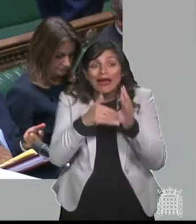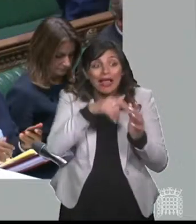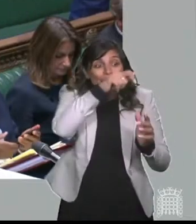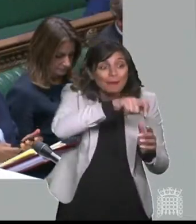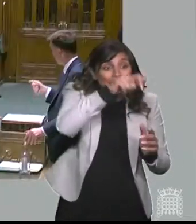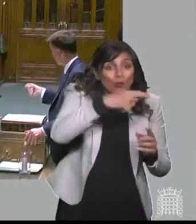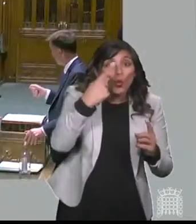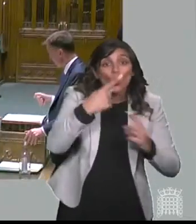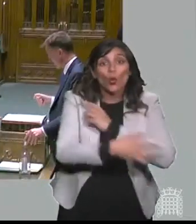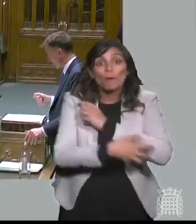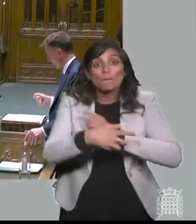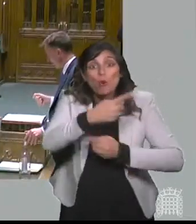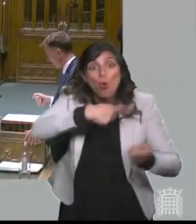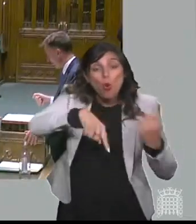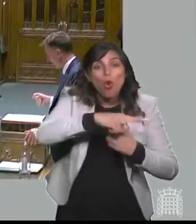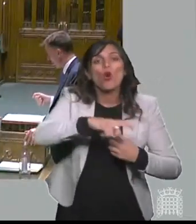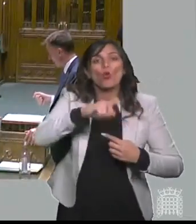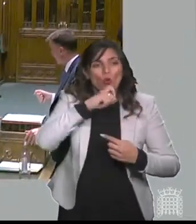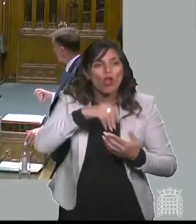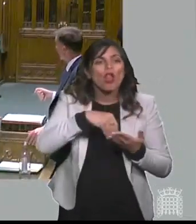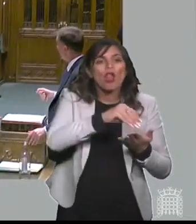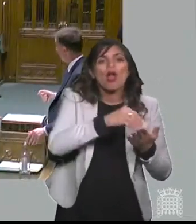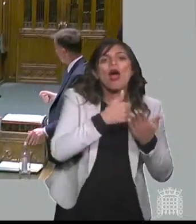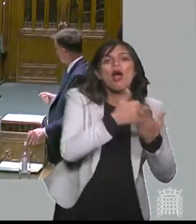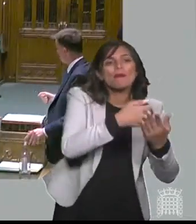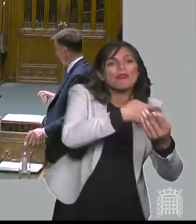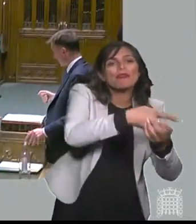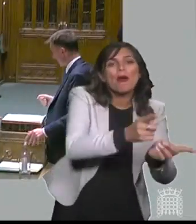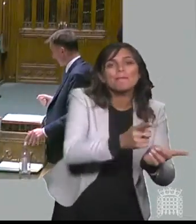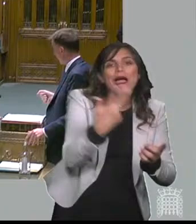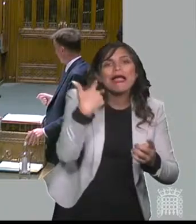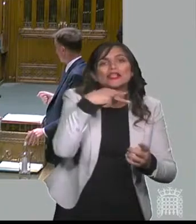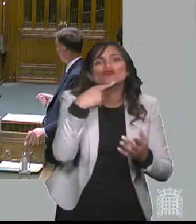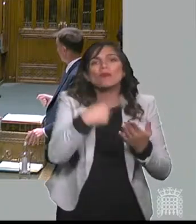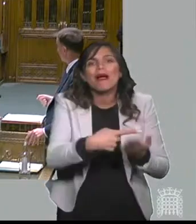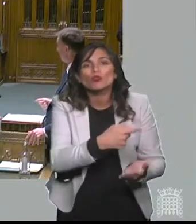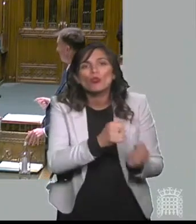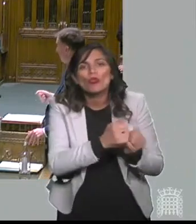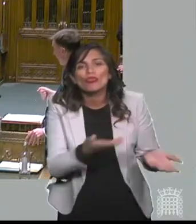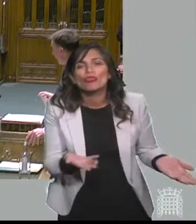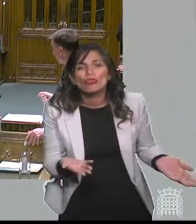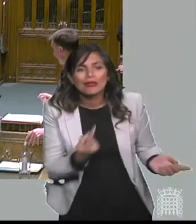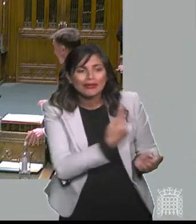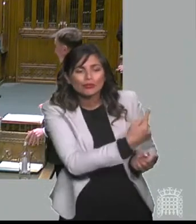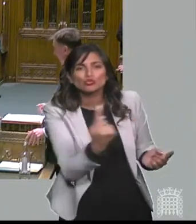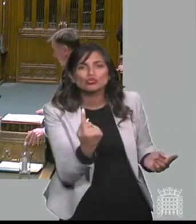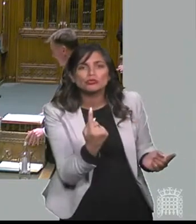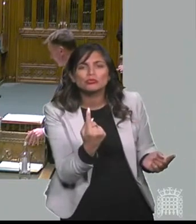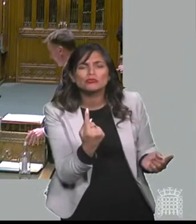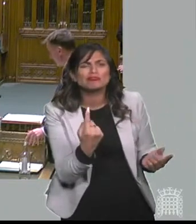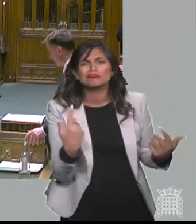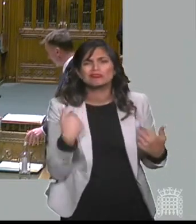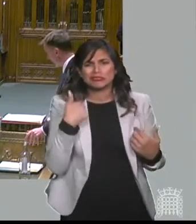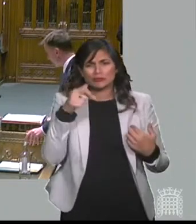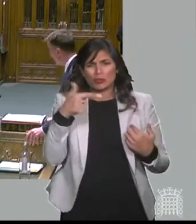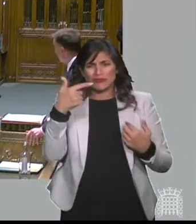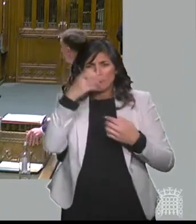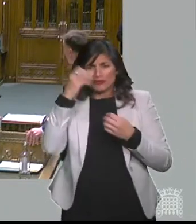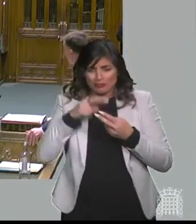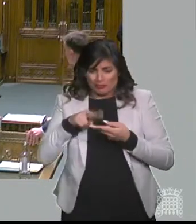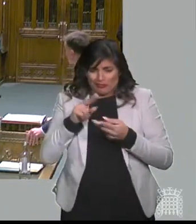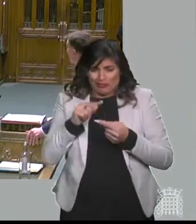poorest people. He didn't mention the fact that we've increased benefits by 6.7%, that is double next year's expected